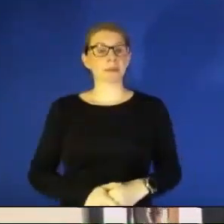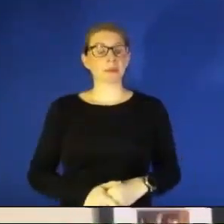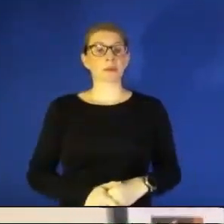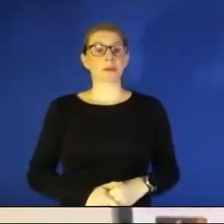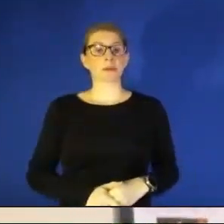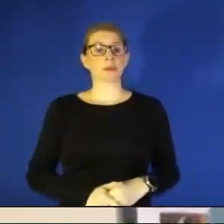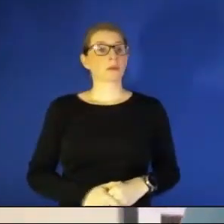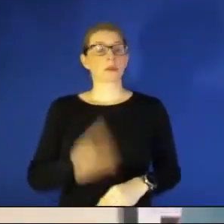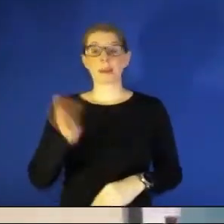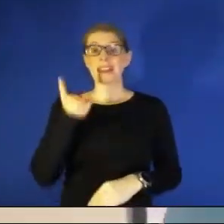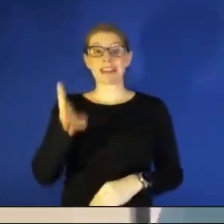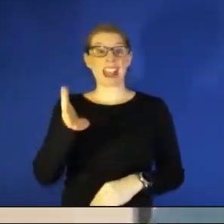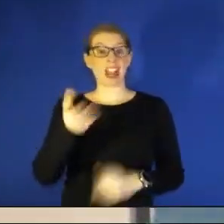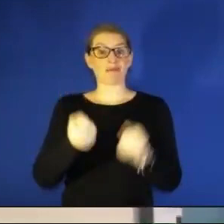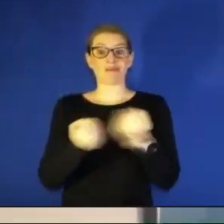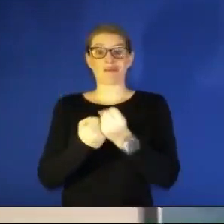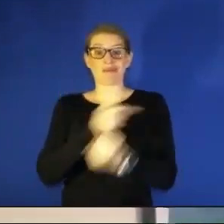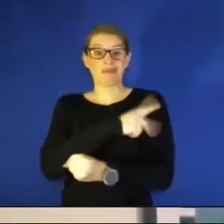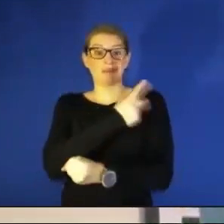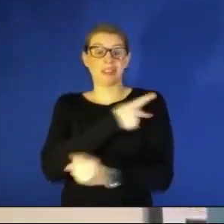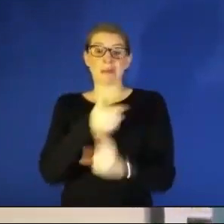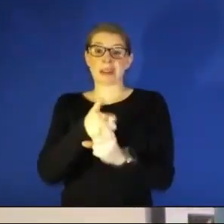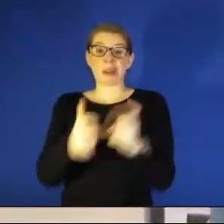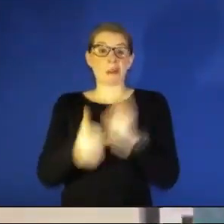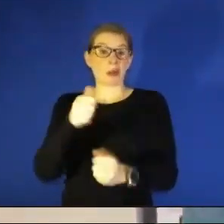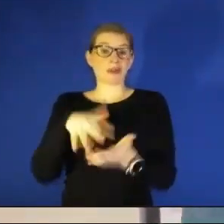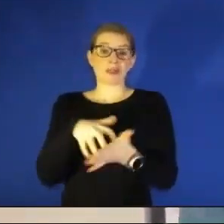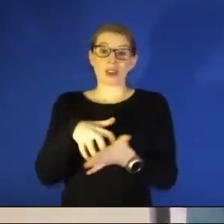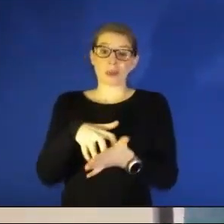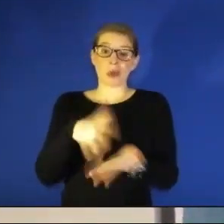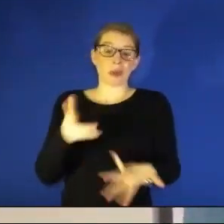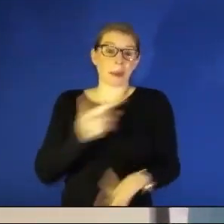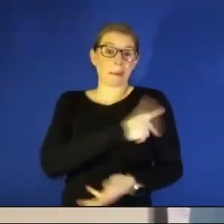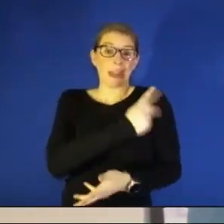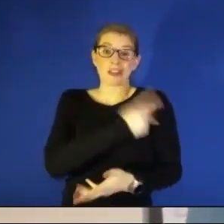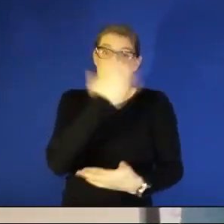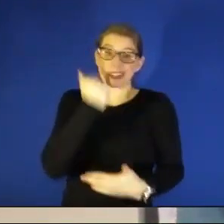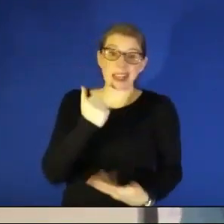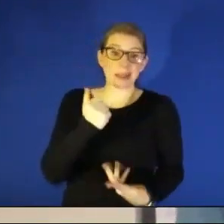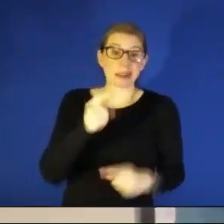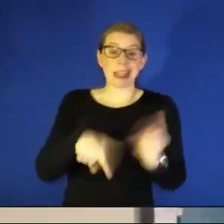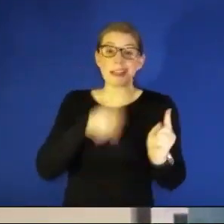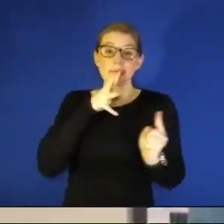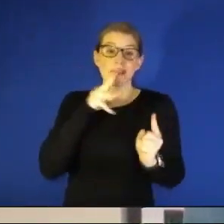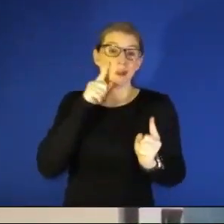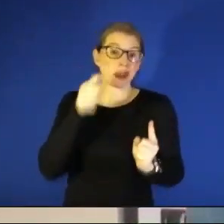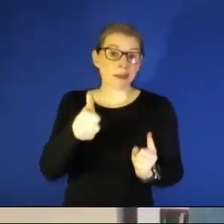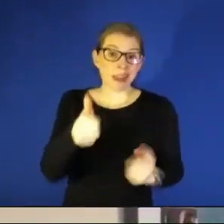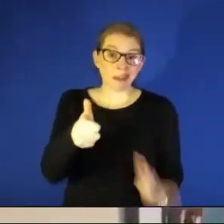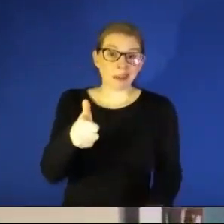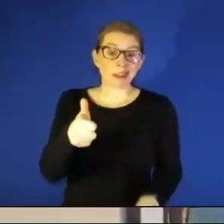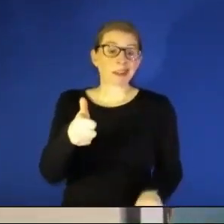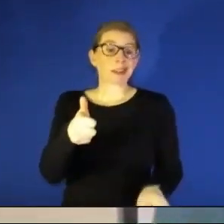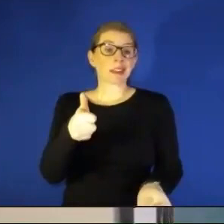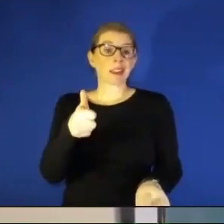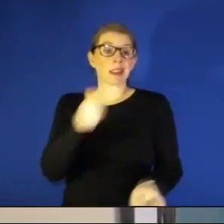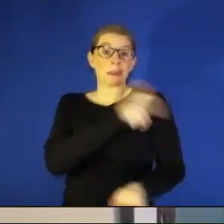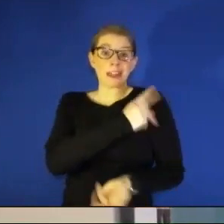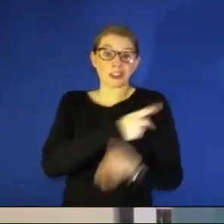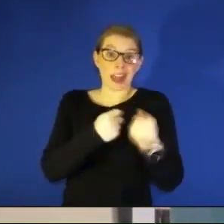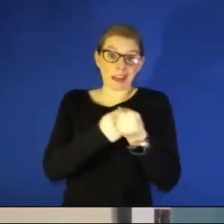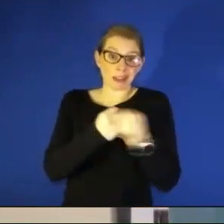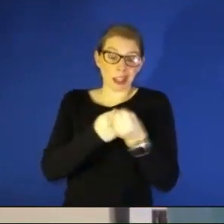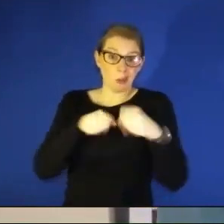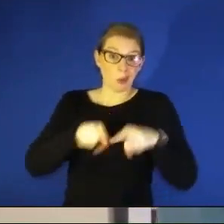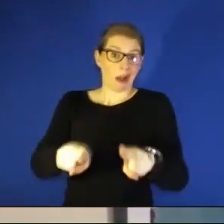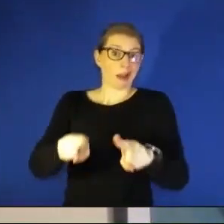our patients when they're at their most vulnerable. Our patients are asleep. They can't speak for themselves. So being that patient advocate when no